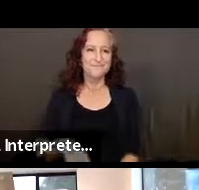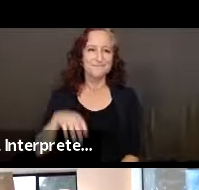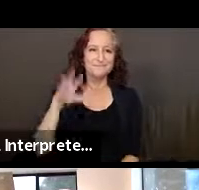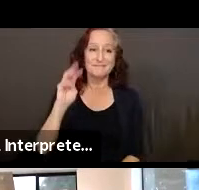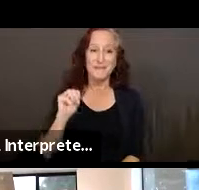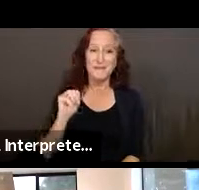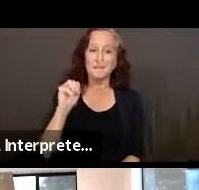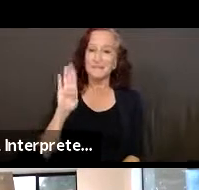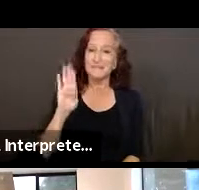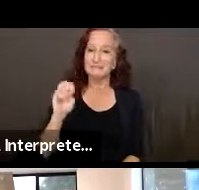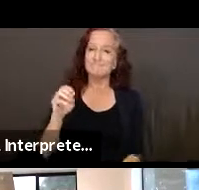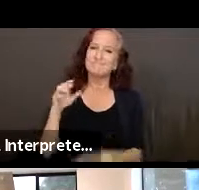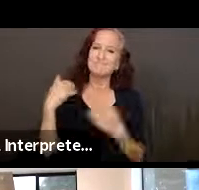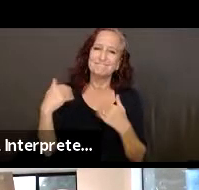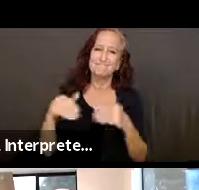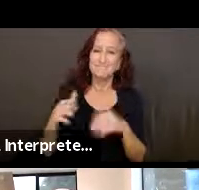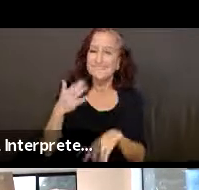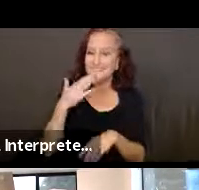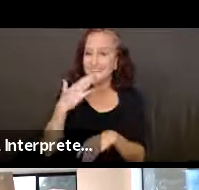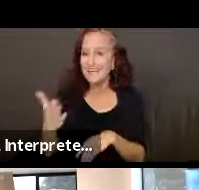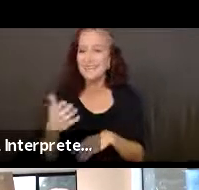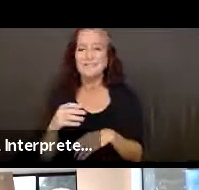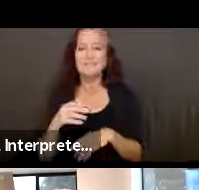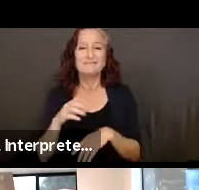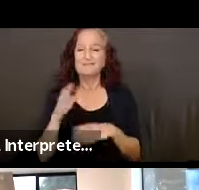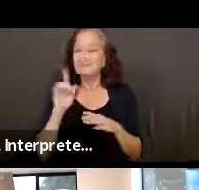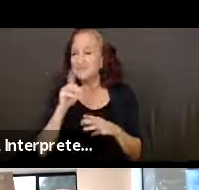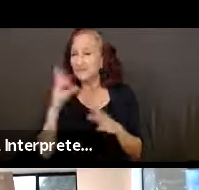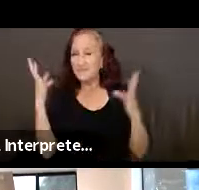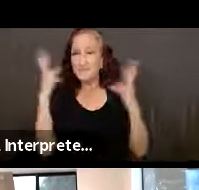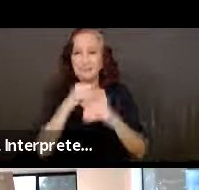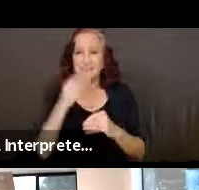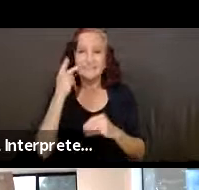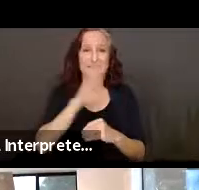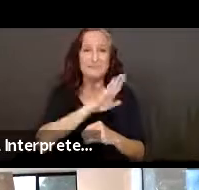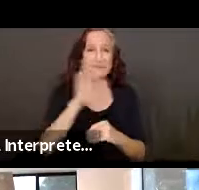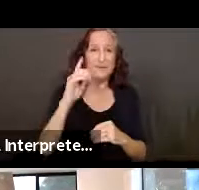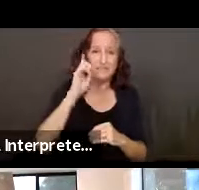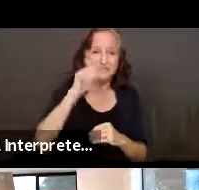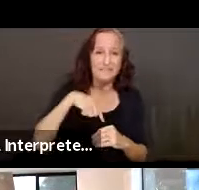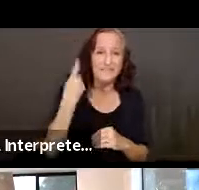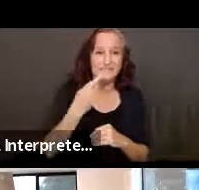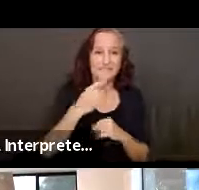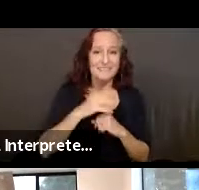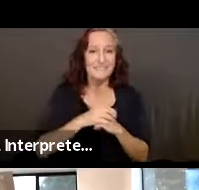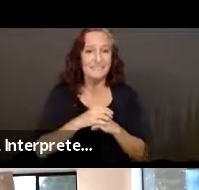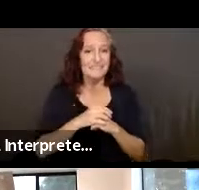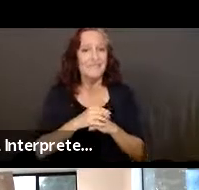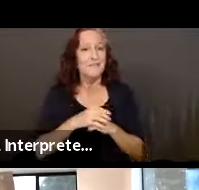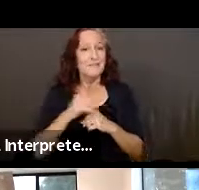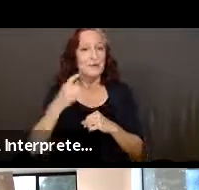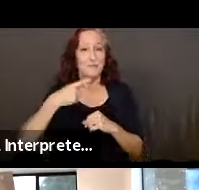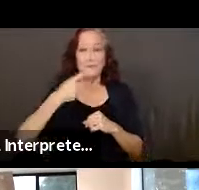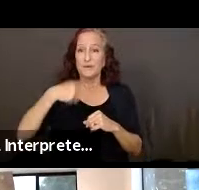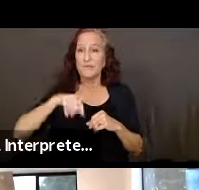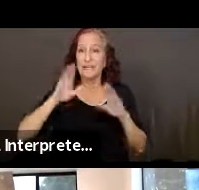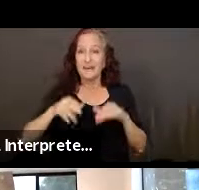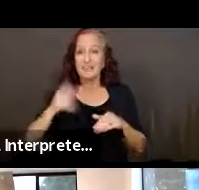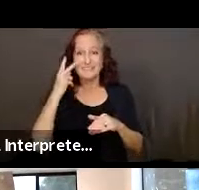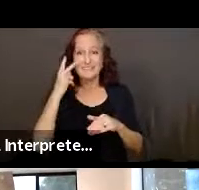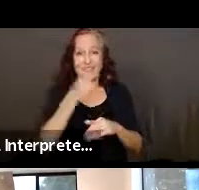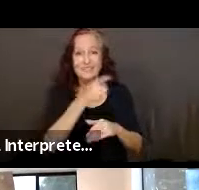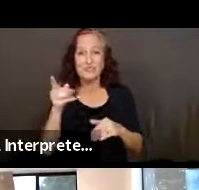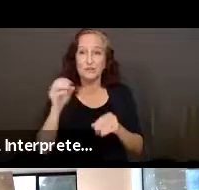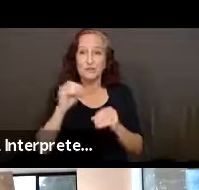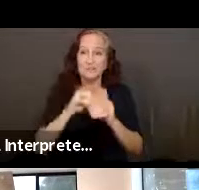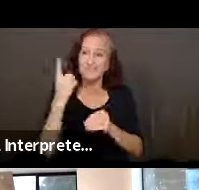you. I mean, it's so awesome to see you all. And some of us haven't seen each other in person for a year and a half, 2 years. There's some new faces